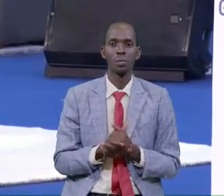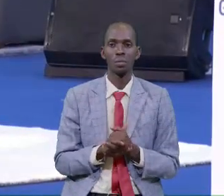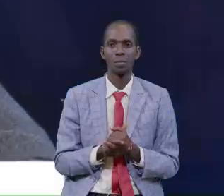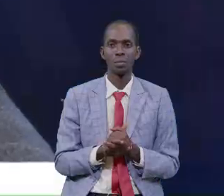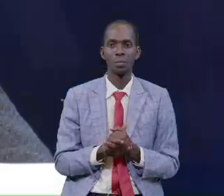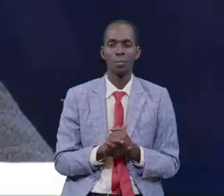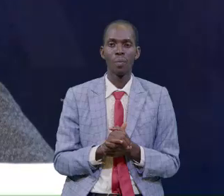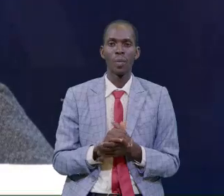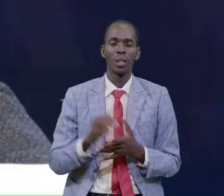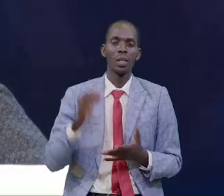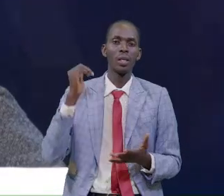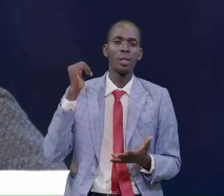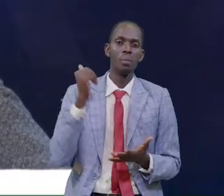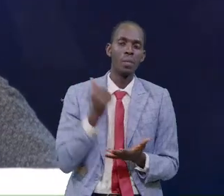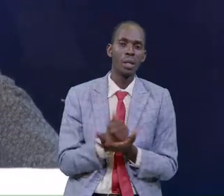Amen.